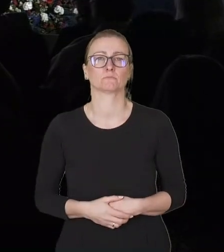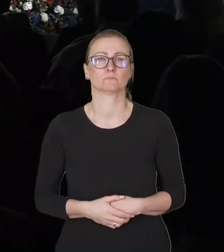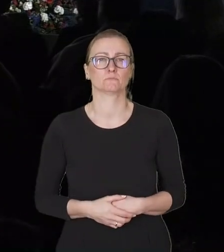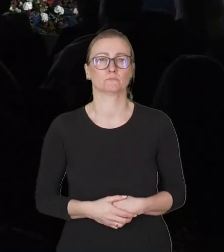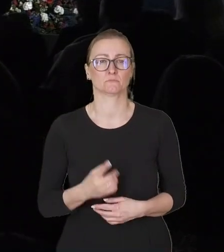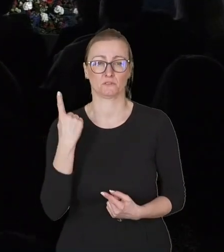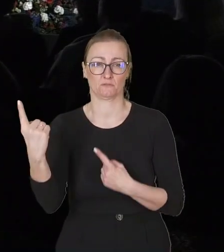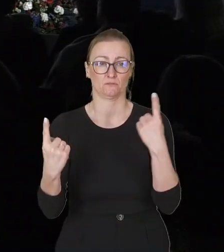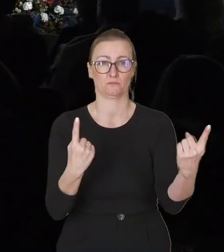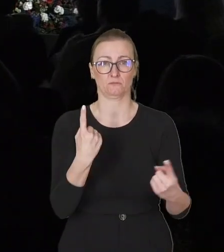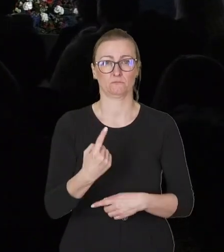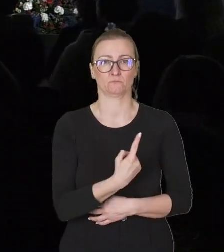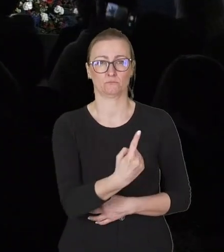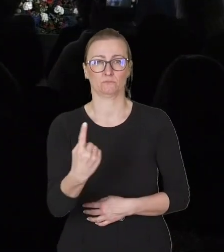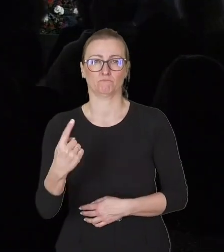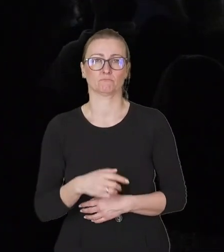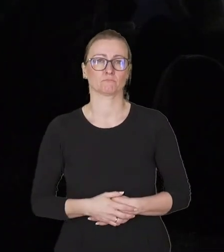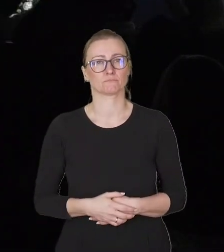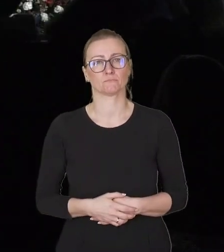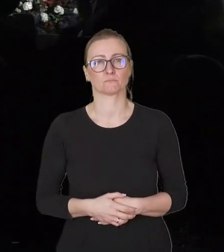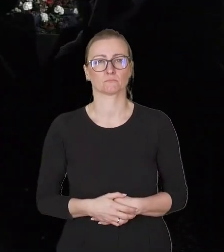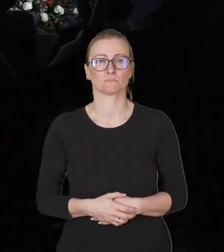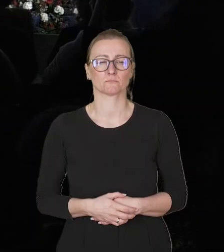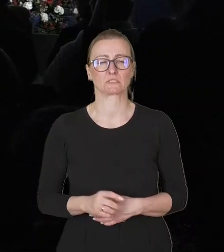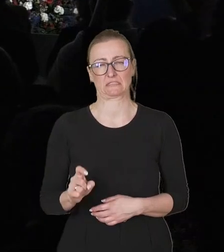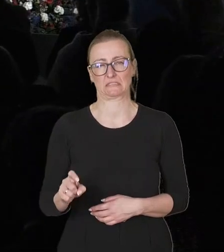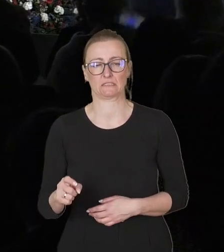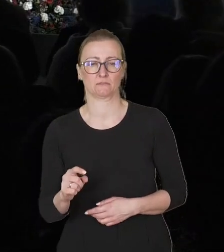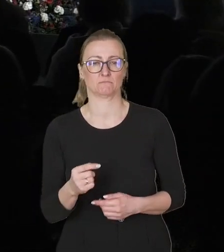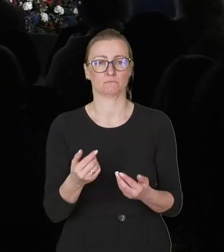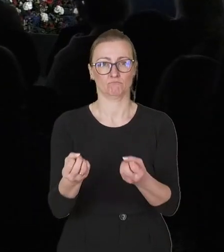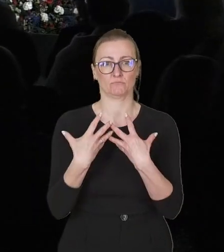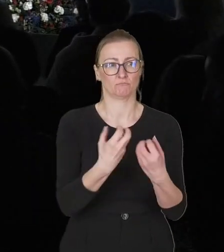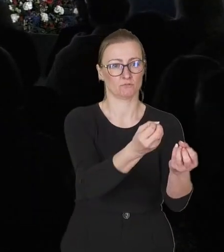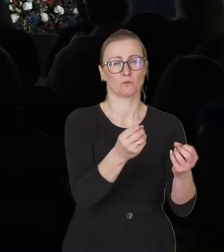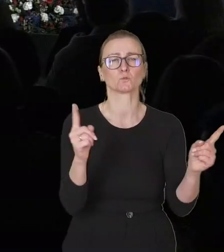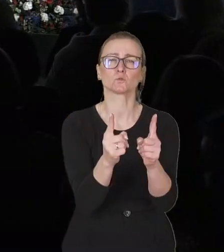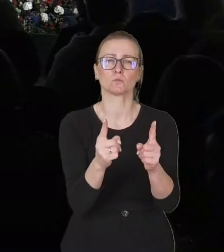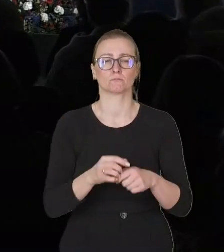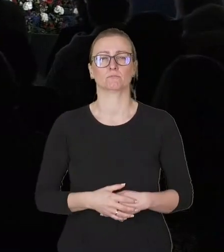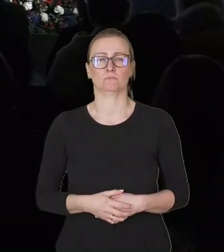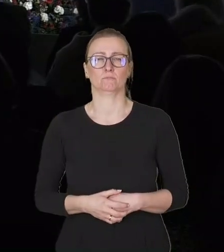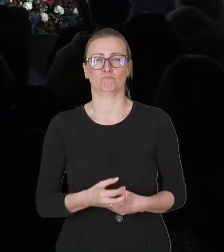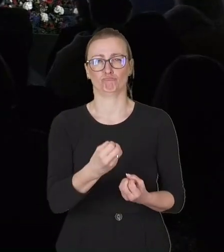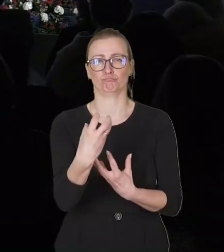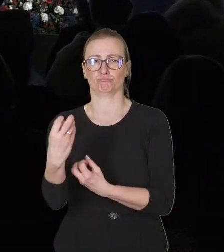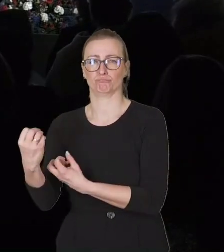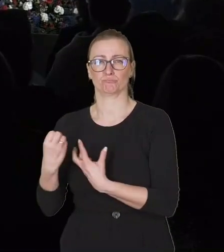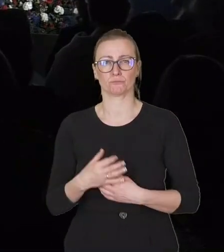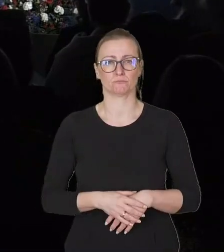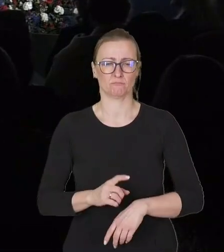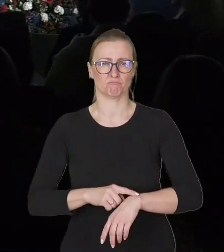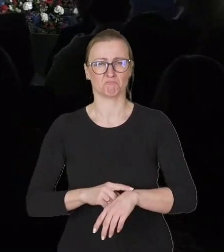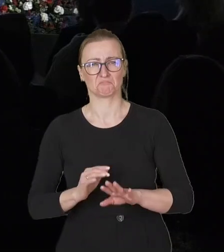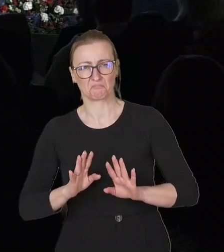If there will be more time before we change the topic, I have also the set of individual questions for you. But because